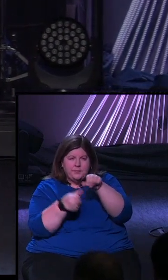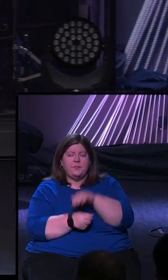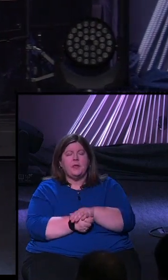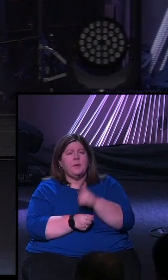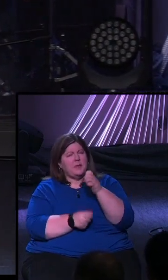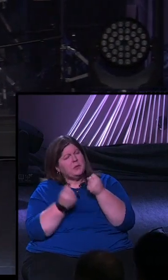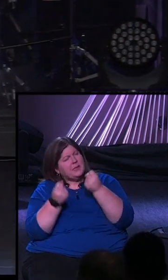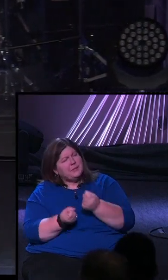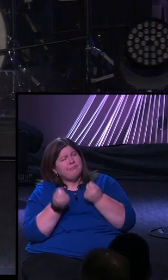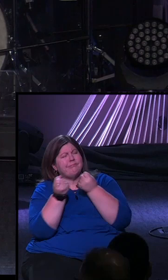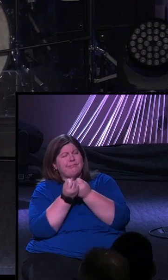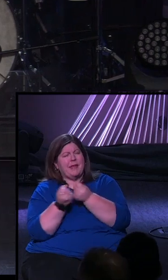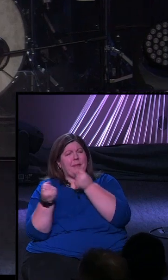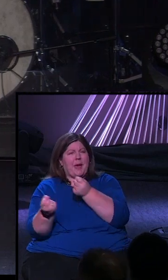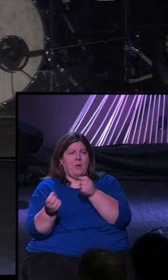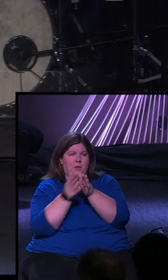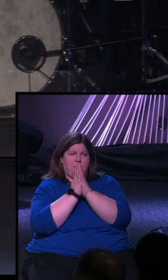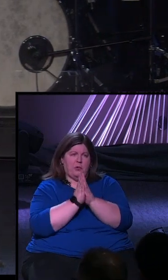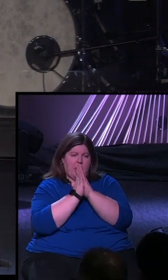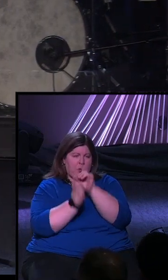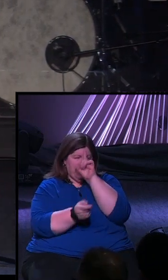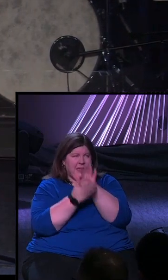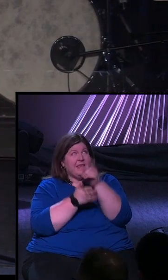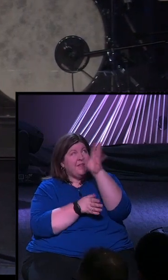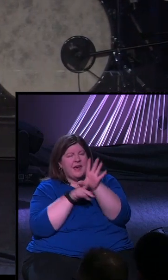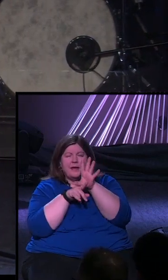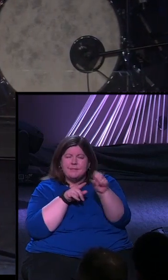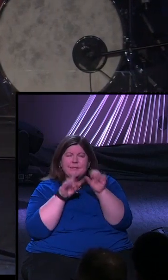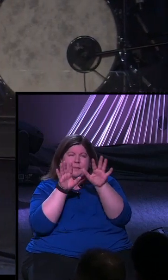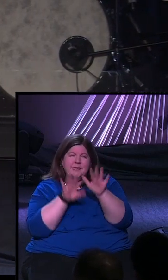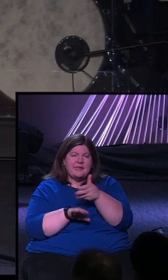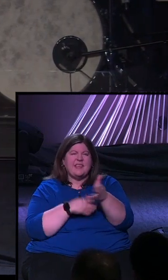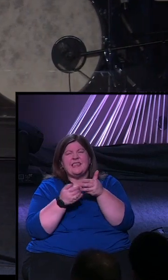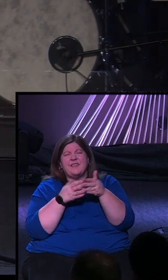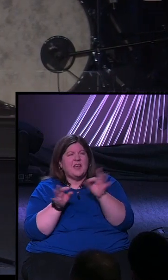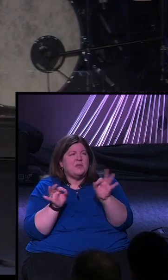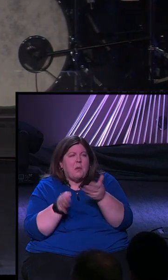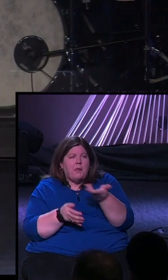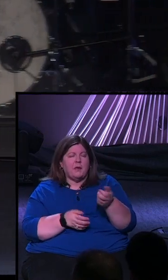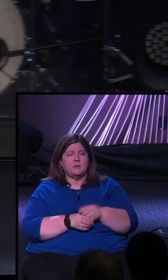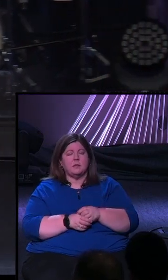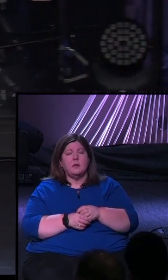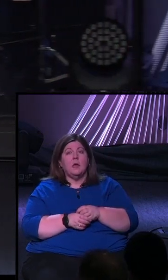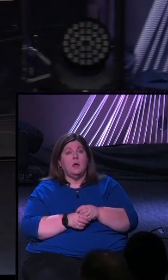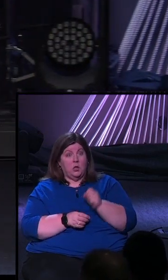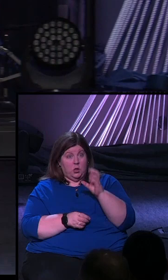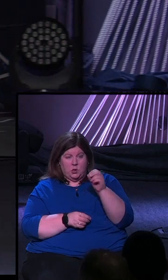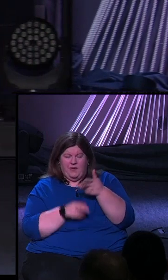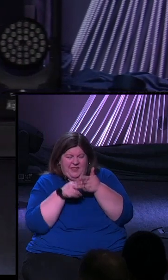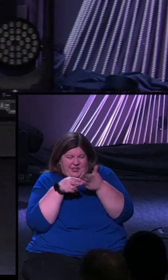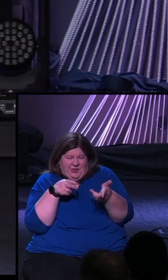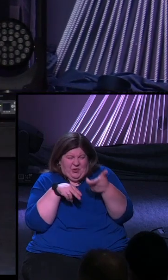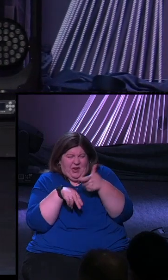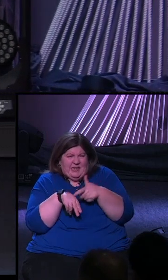of prayer. We believe that God can do amazing things even through such small works. And so even just a little while ago